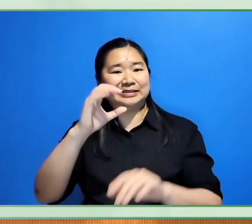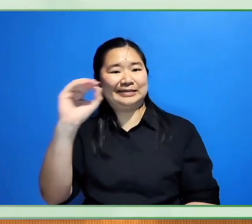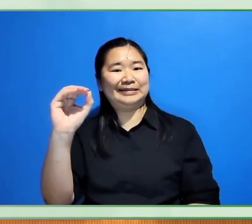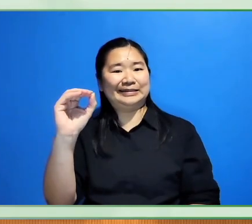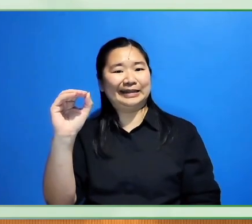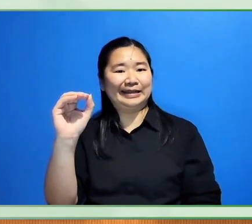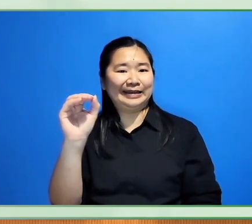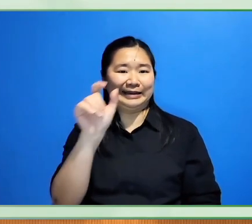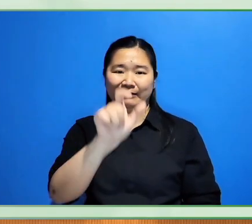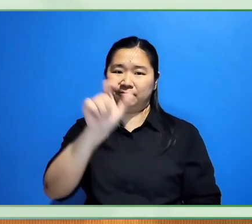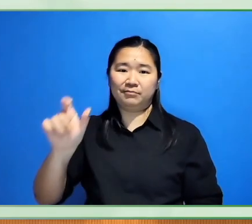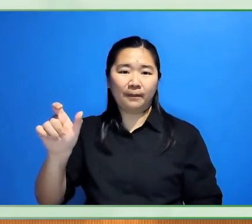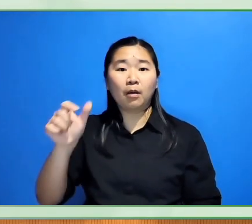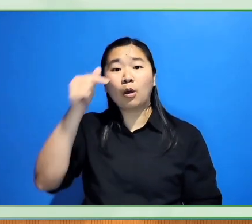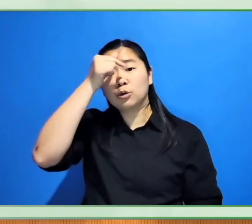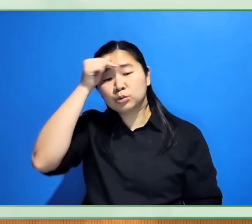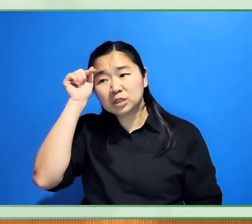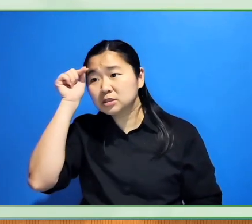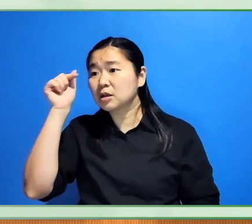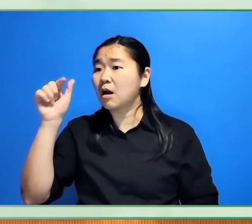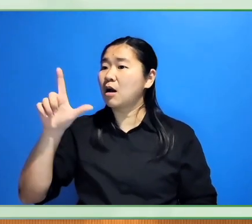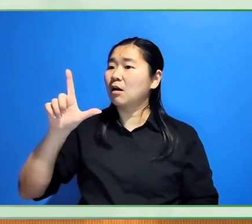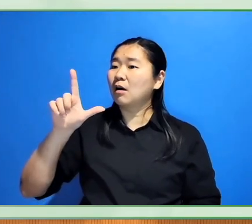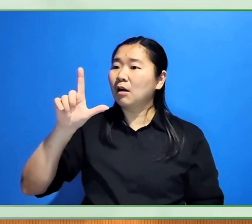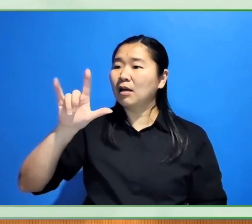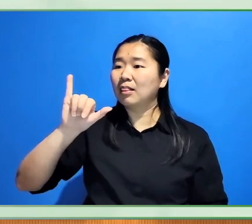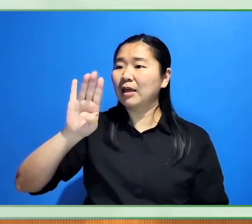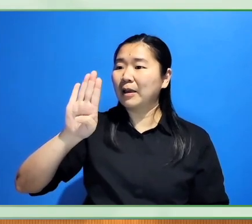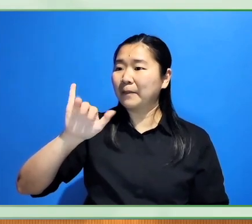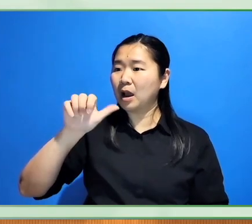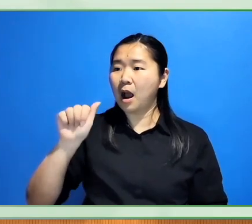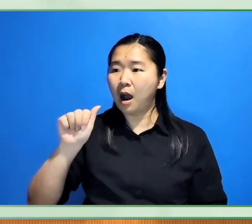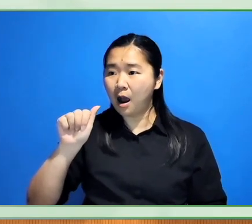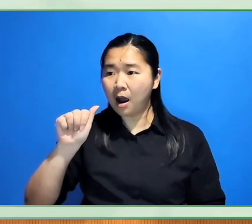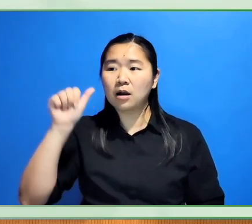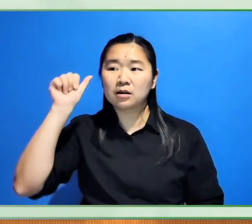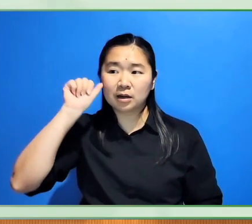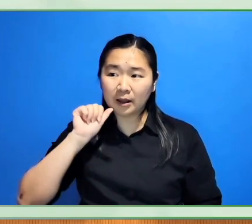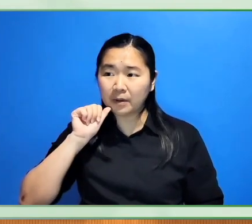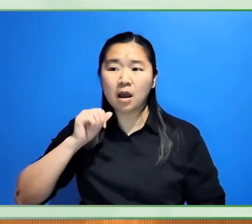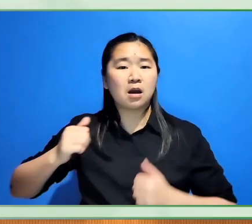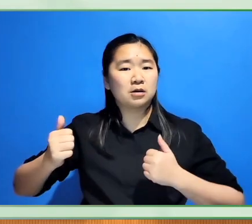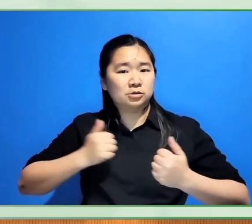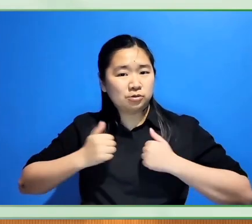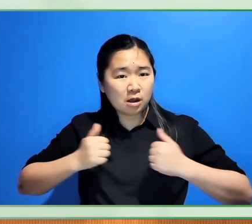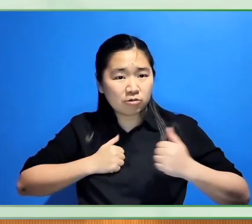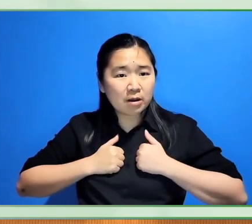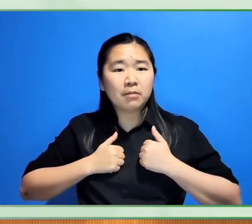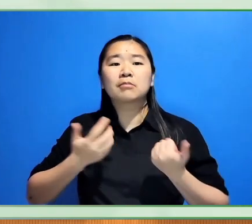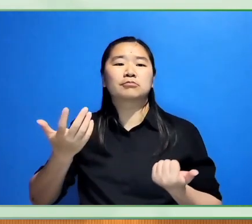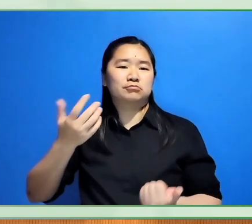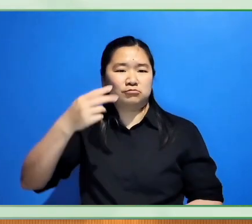institutions. So this is one of the cases. His name is Abdallah. It's Abdallah and Muhammad Abdallah, double